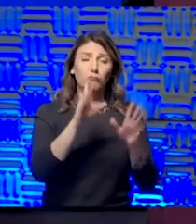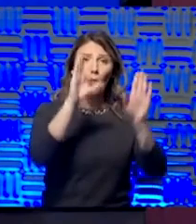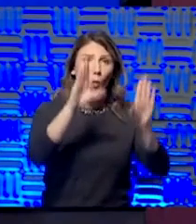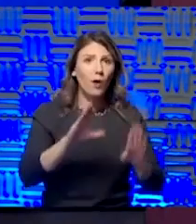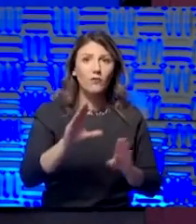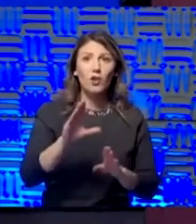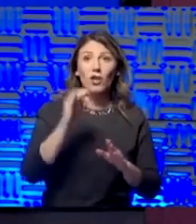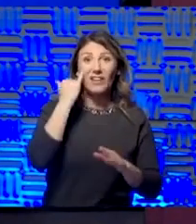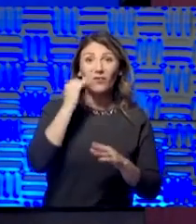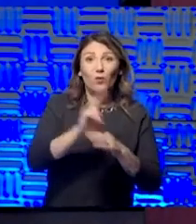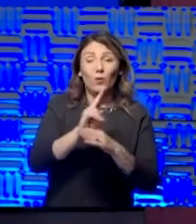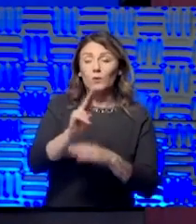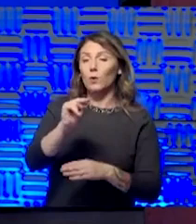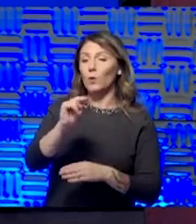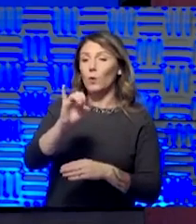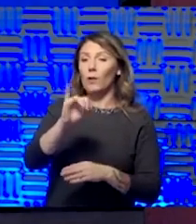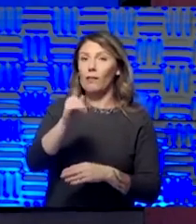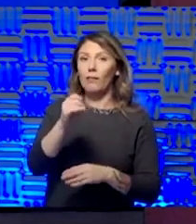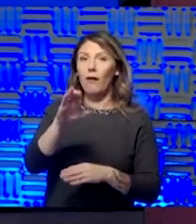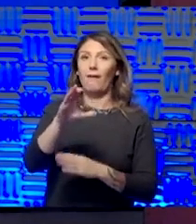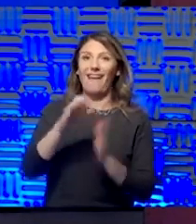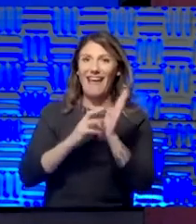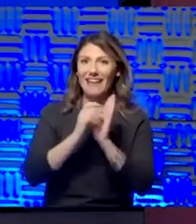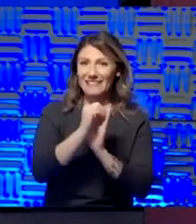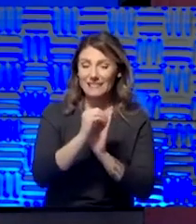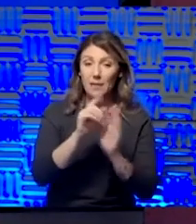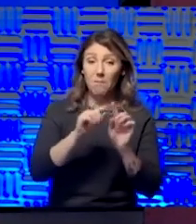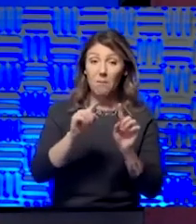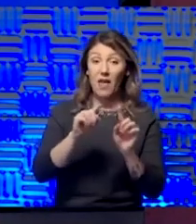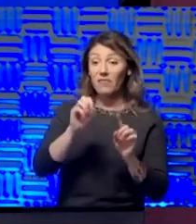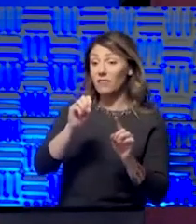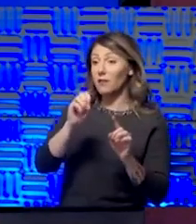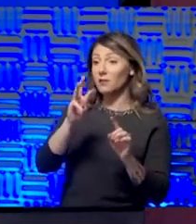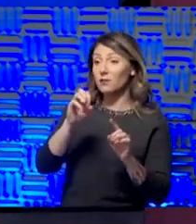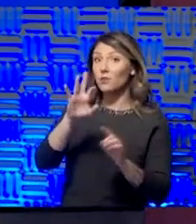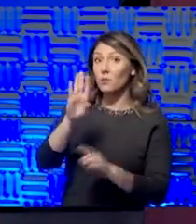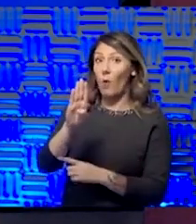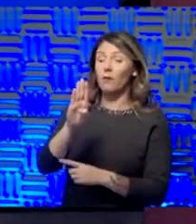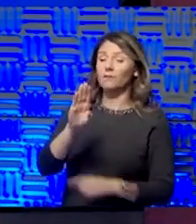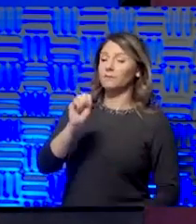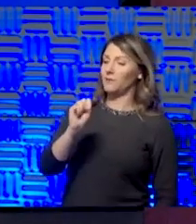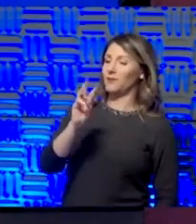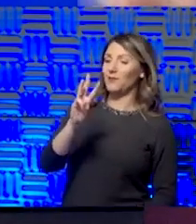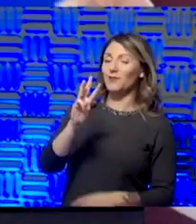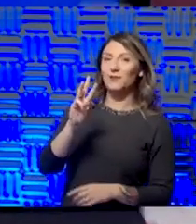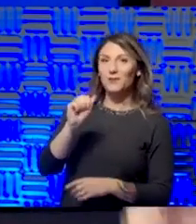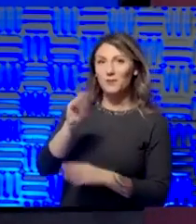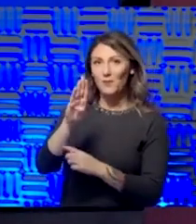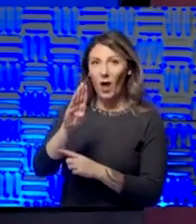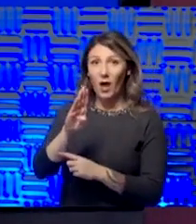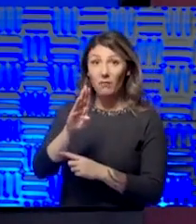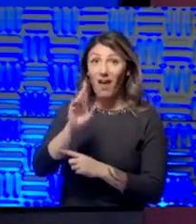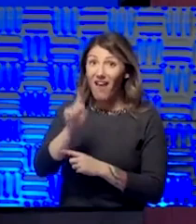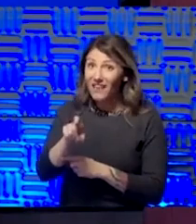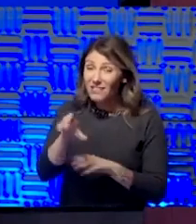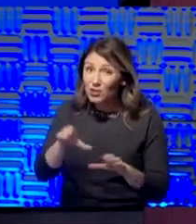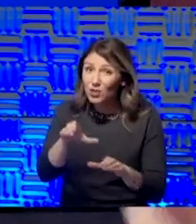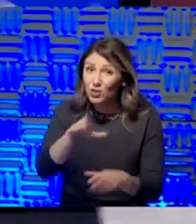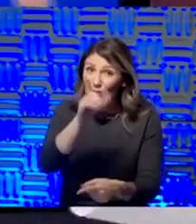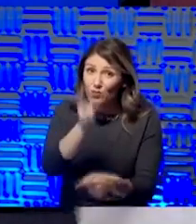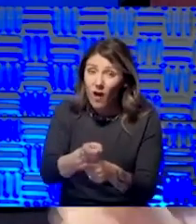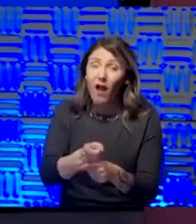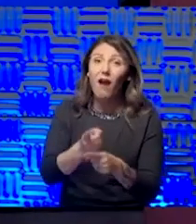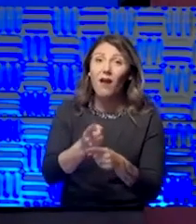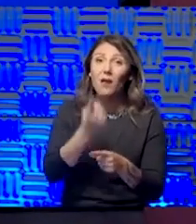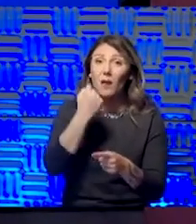it. The problem is that the swab itself has to be done right. Mm-hmm. We've done retests on ours. Yeah.